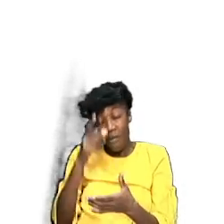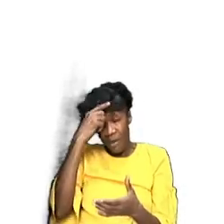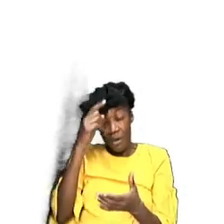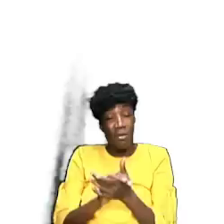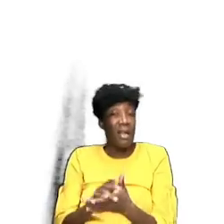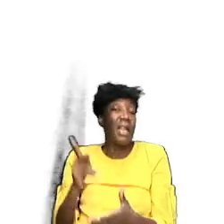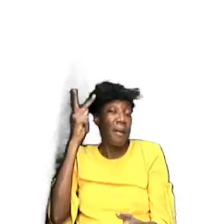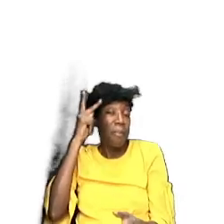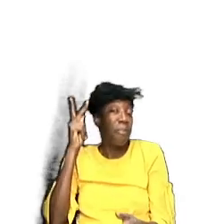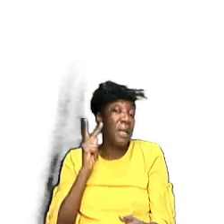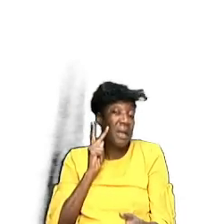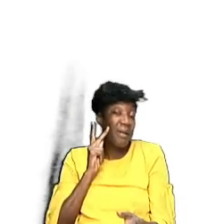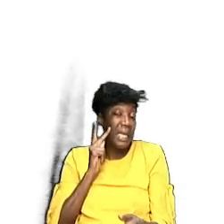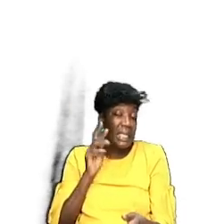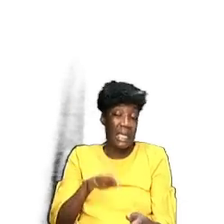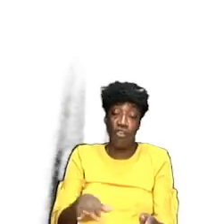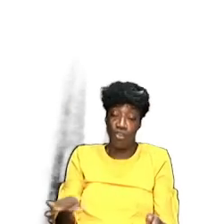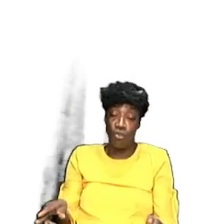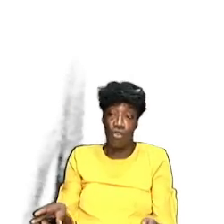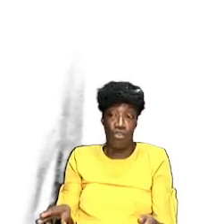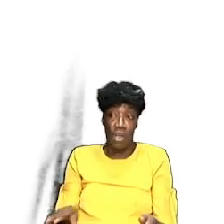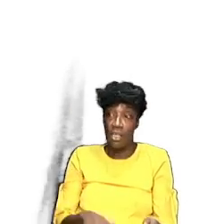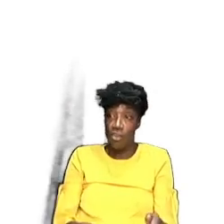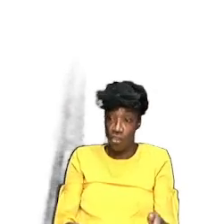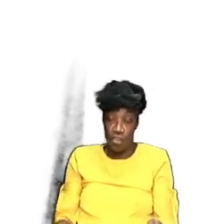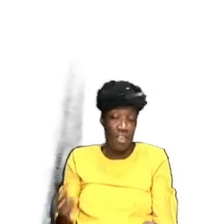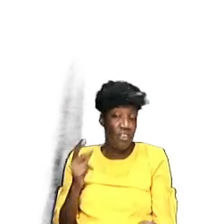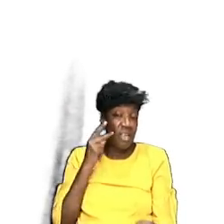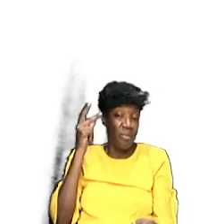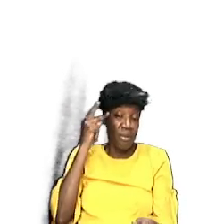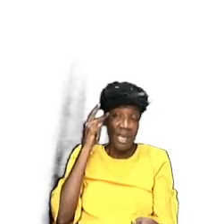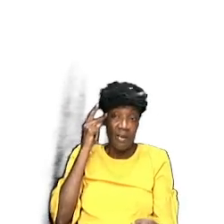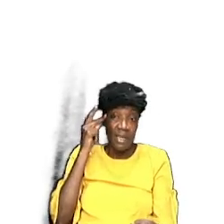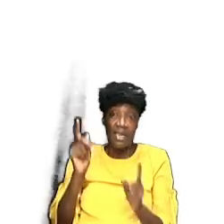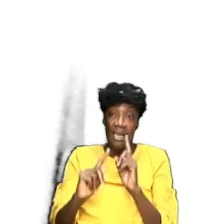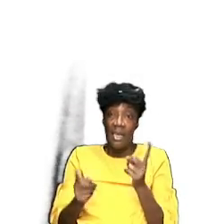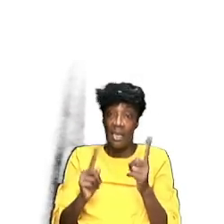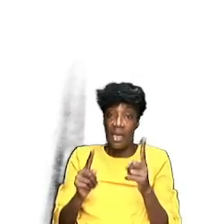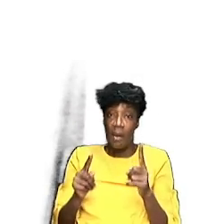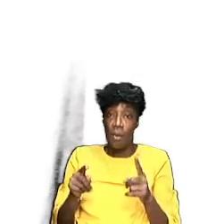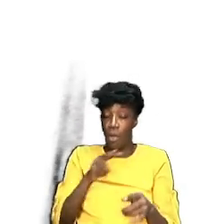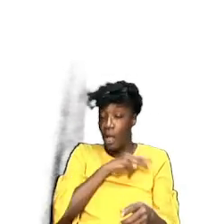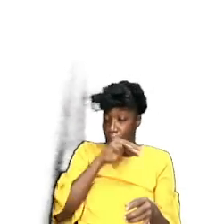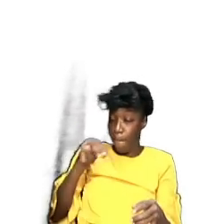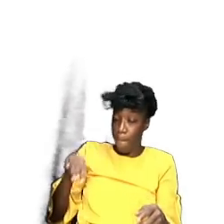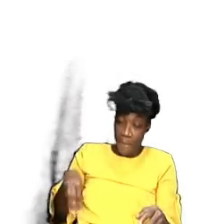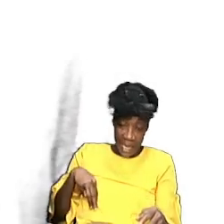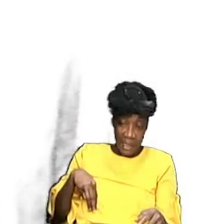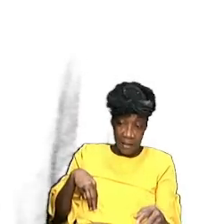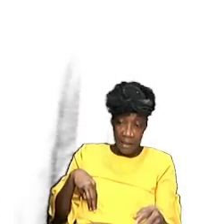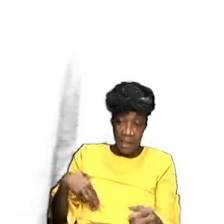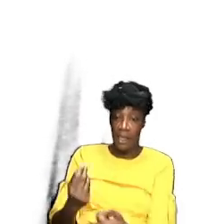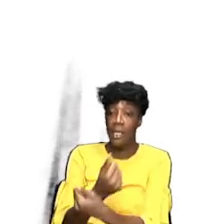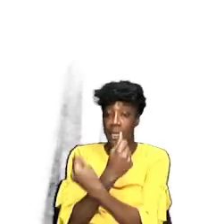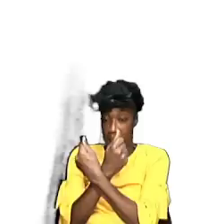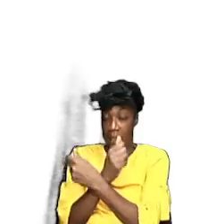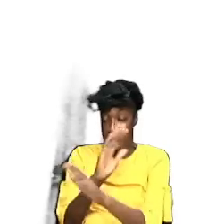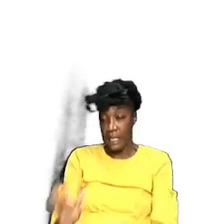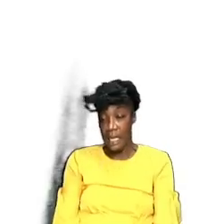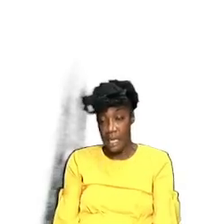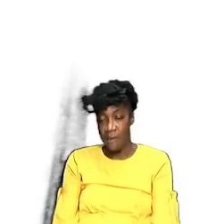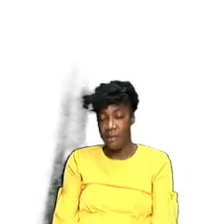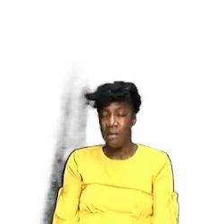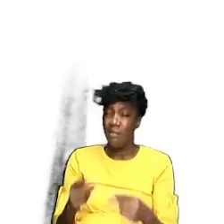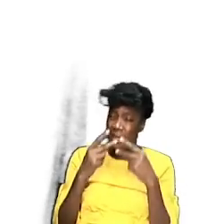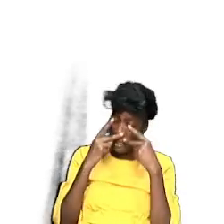must deal with the children, and how the children must deal with the parents. It deals with the issue of the masters must deal with slaves, and slaves must deal with... So when you look